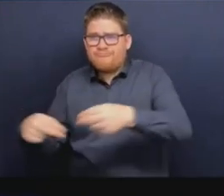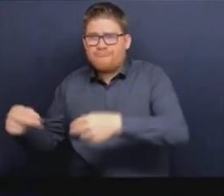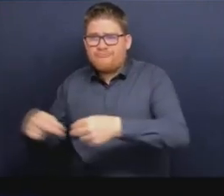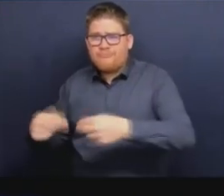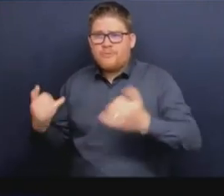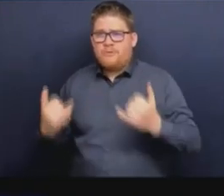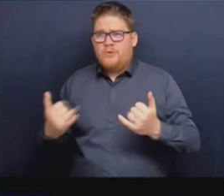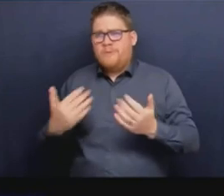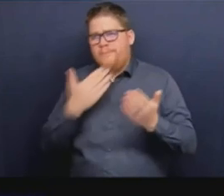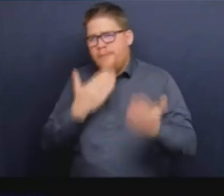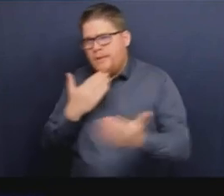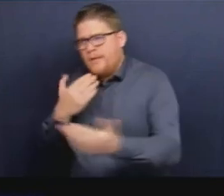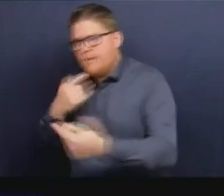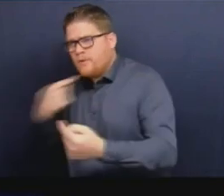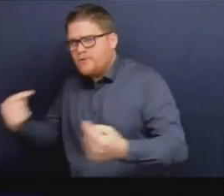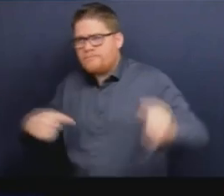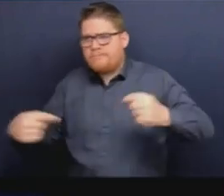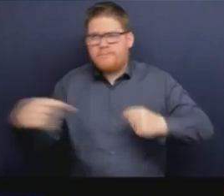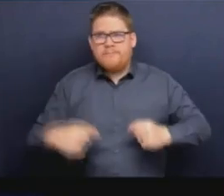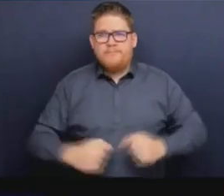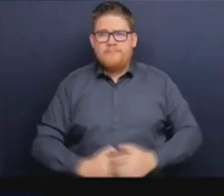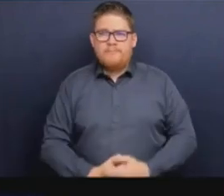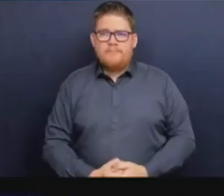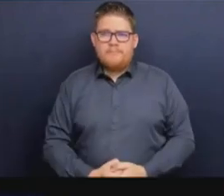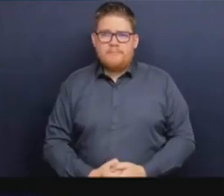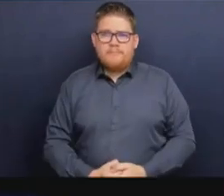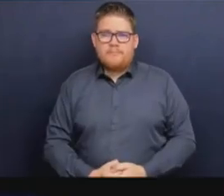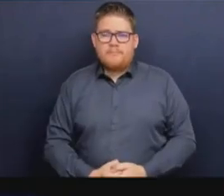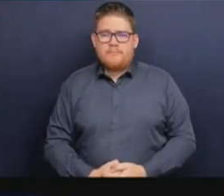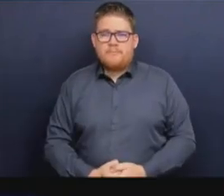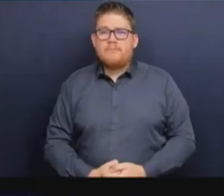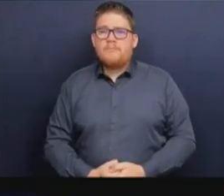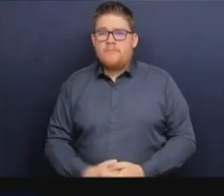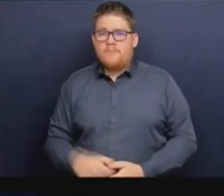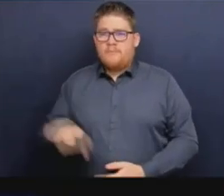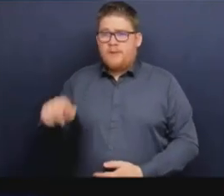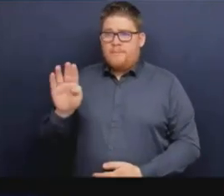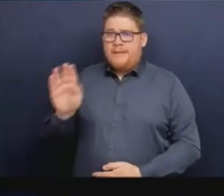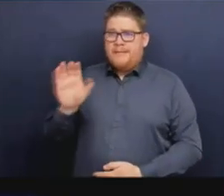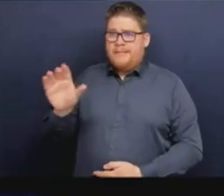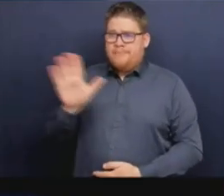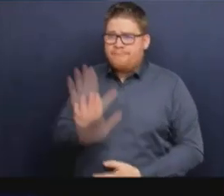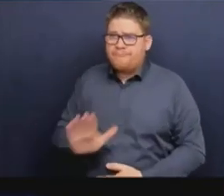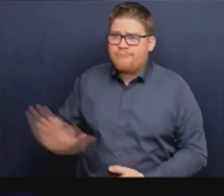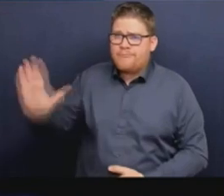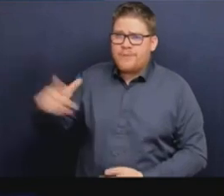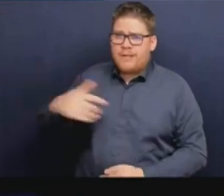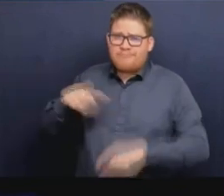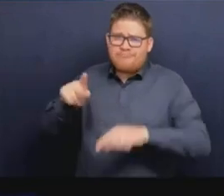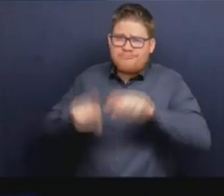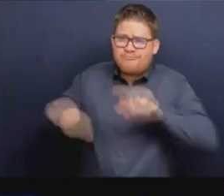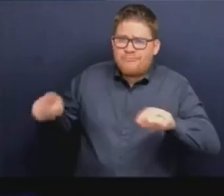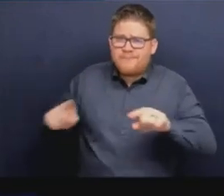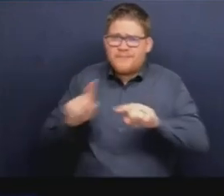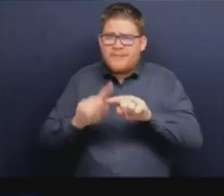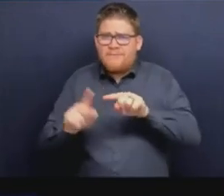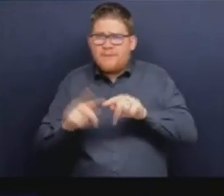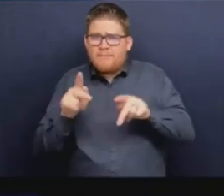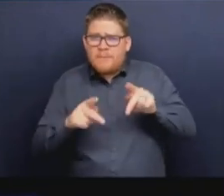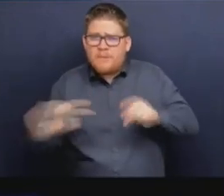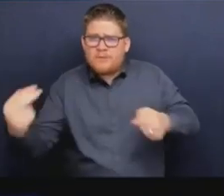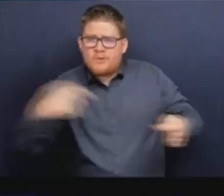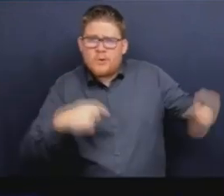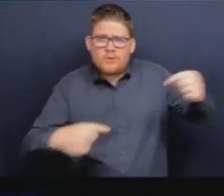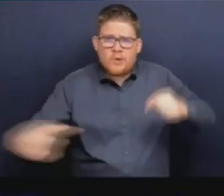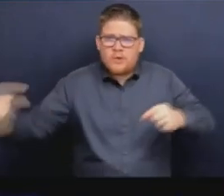is a province shaped by diversity, with people from all over the world choosing to come here and build a better